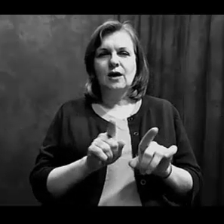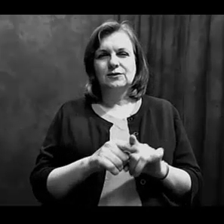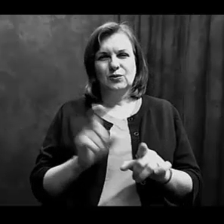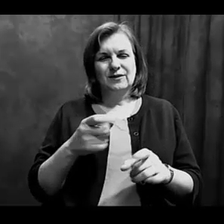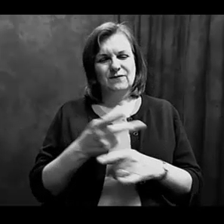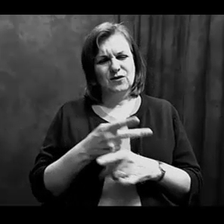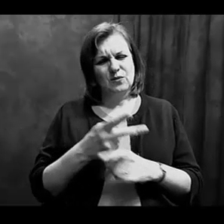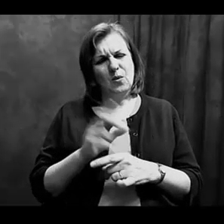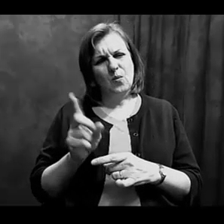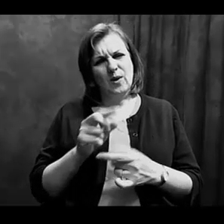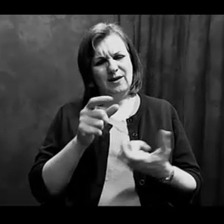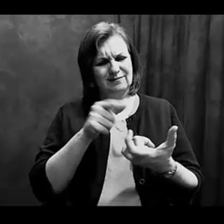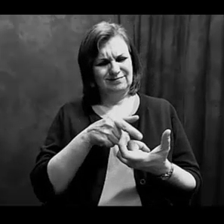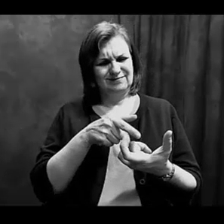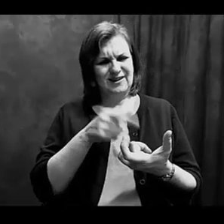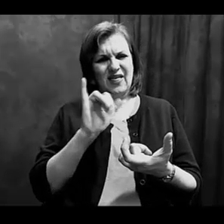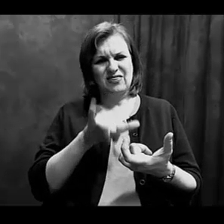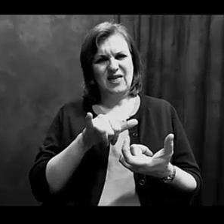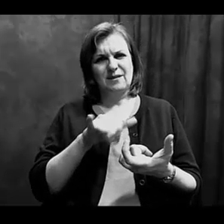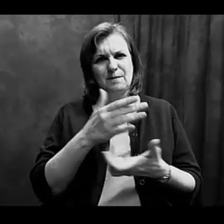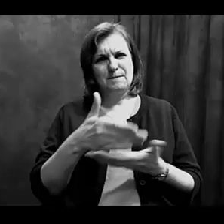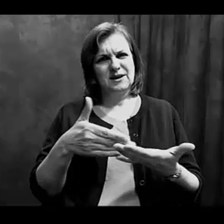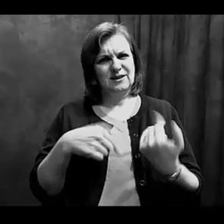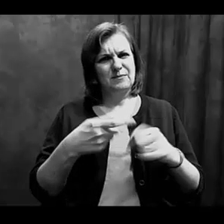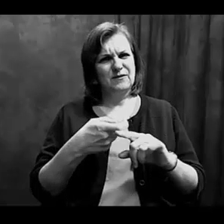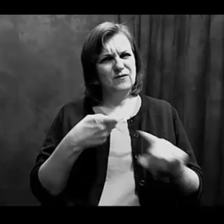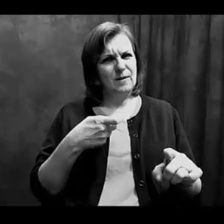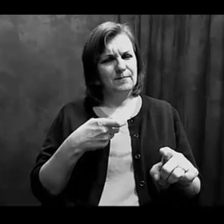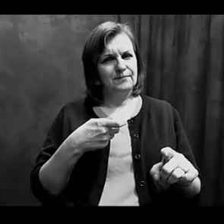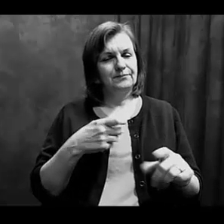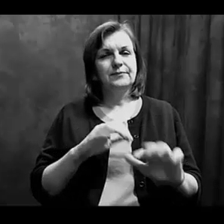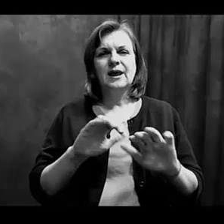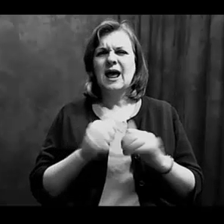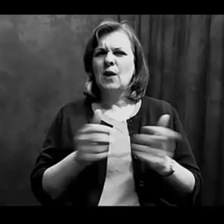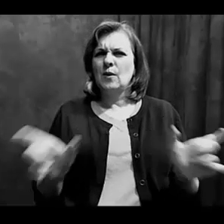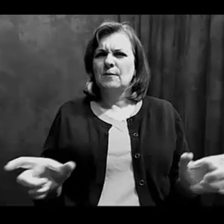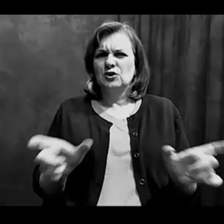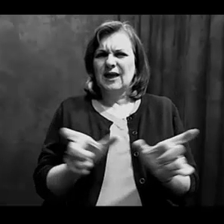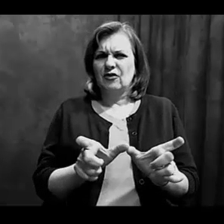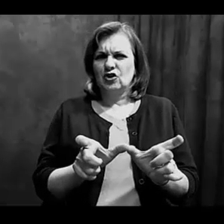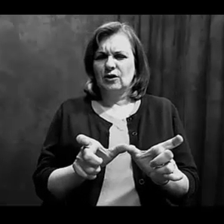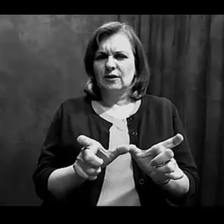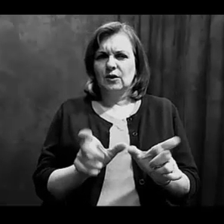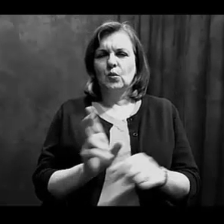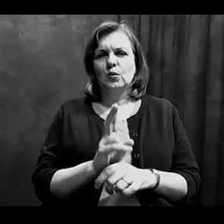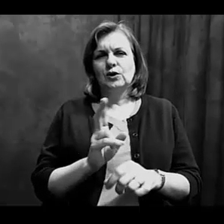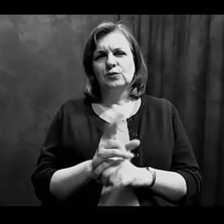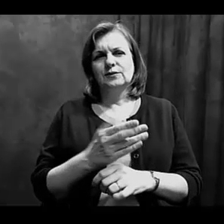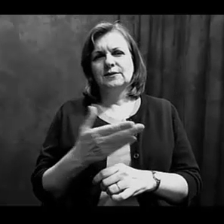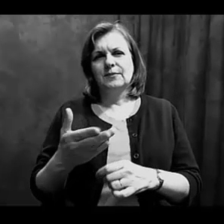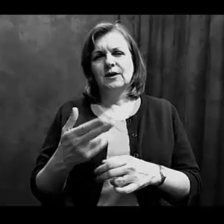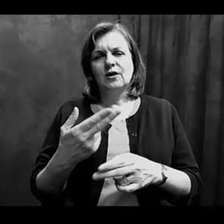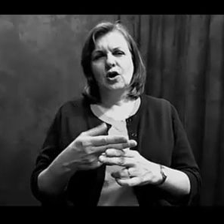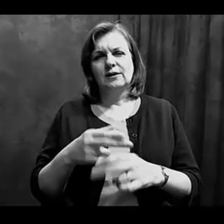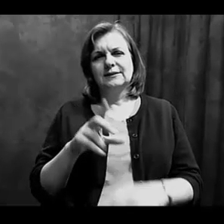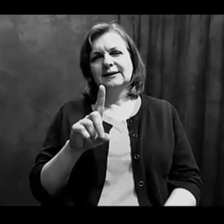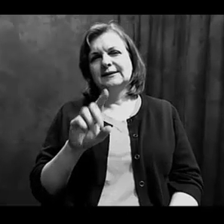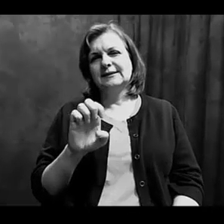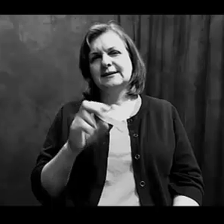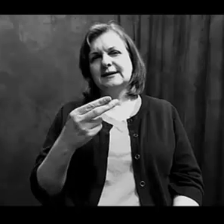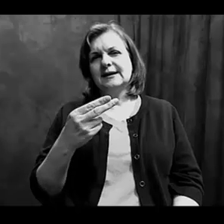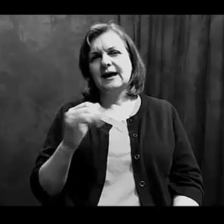how to put these things together, but where the pieces come from. When we put them together, we're actually putting them together